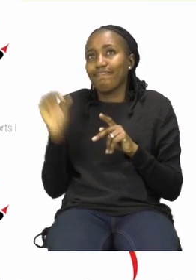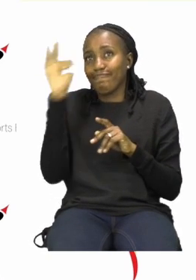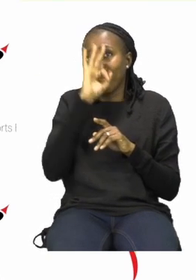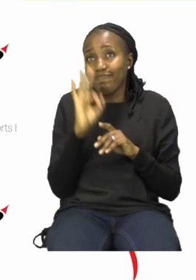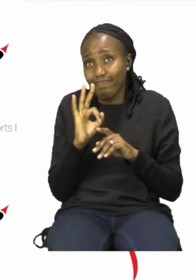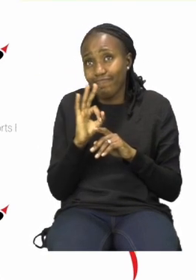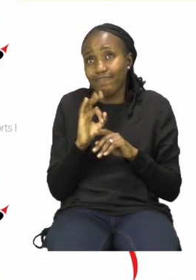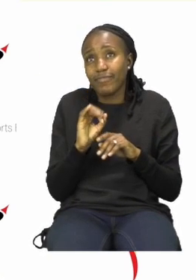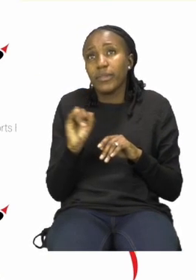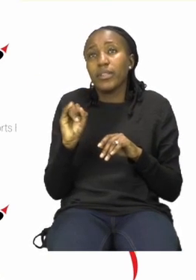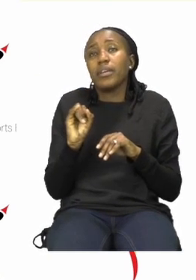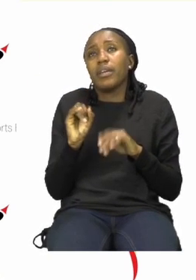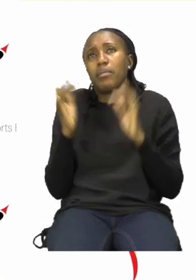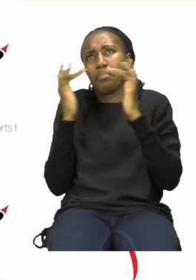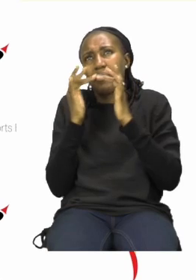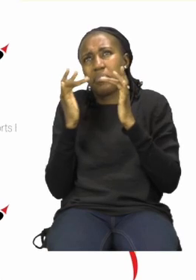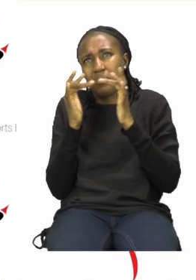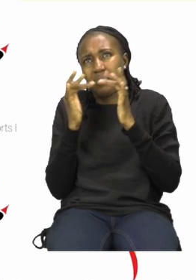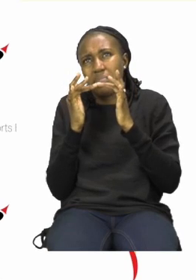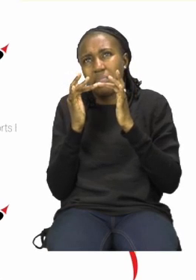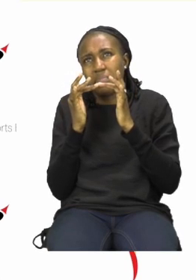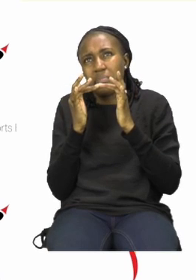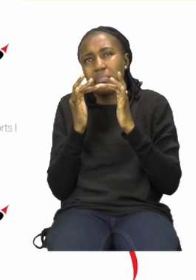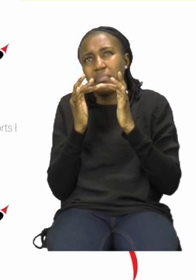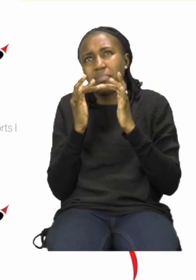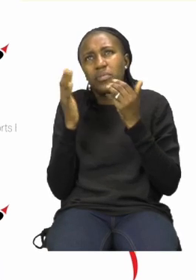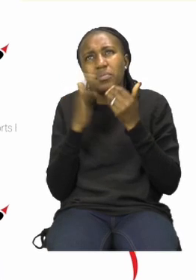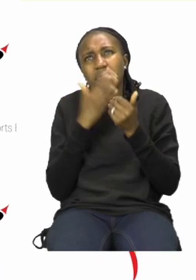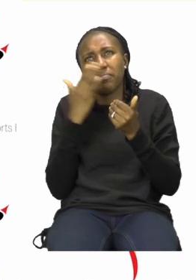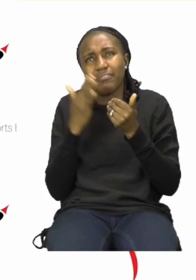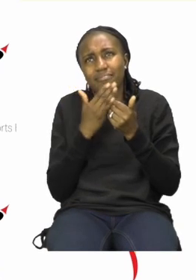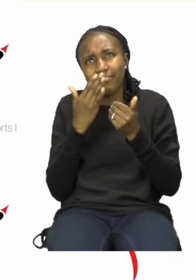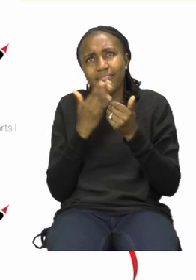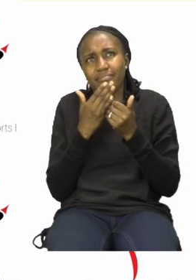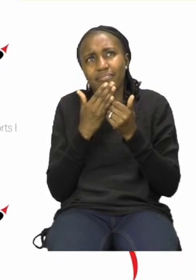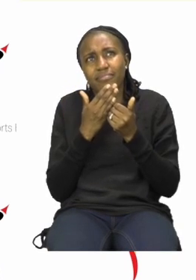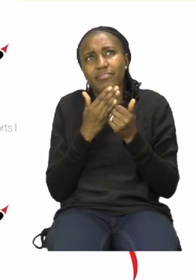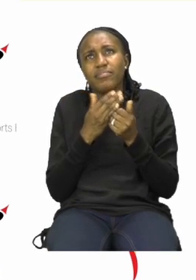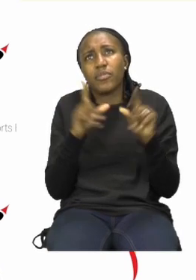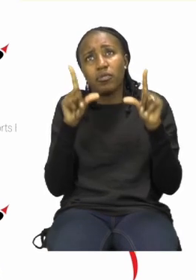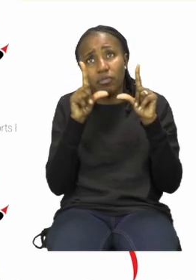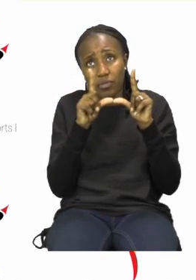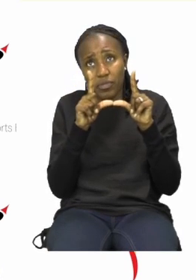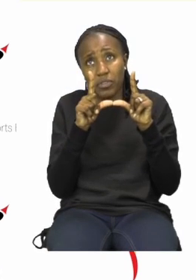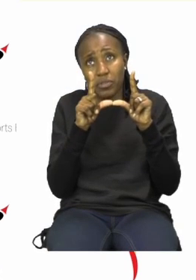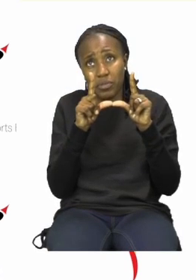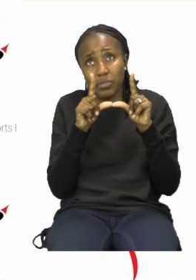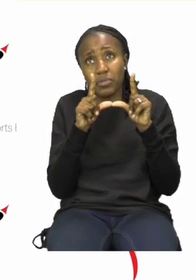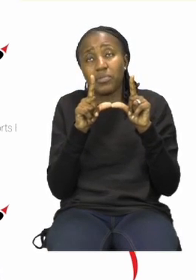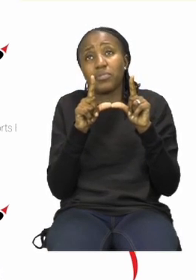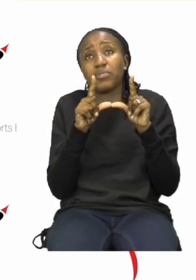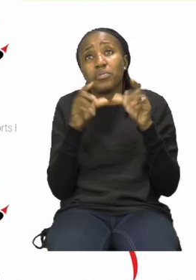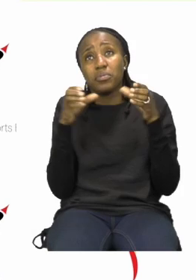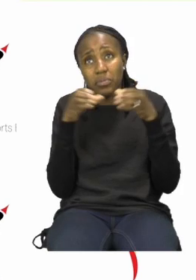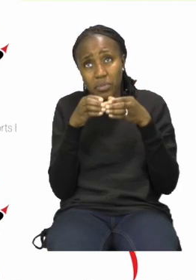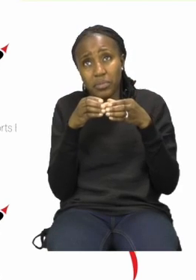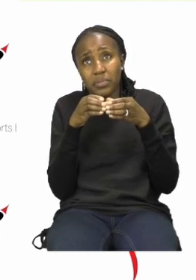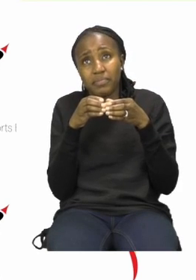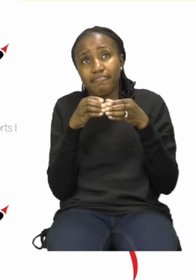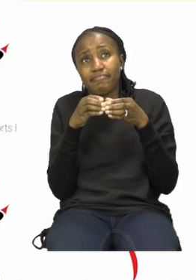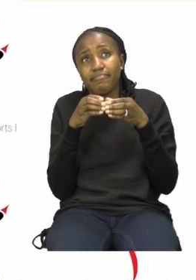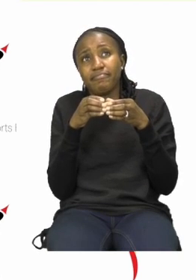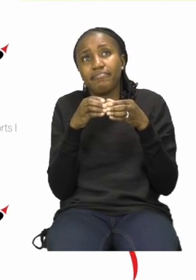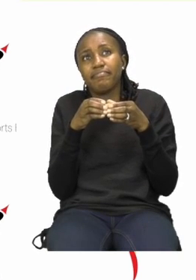also have a website, so it's very easy to pick up Vintu Kendo Club from the Facebook page. And what fees